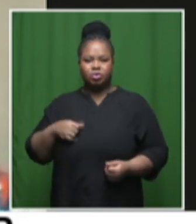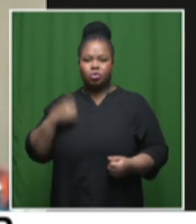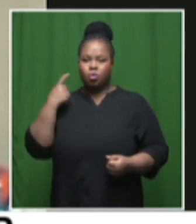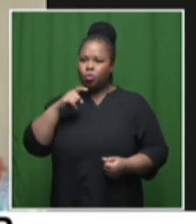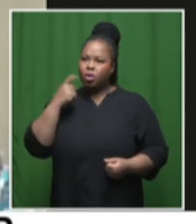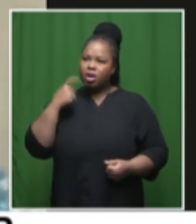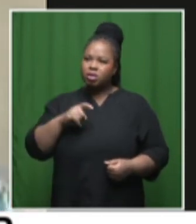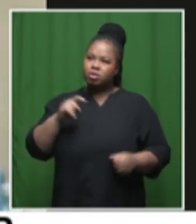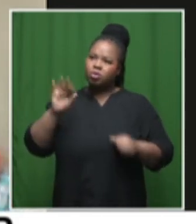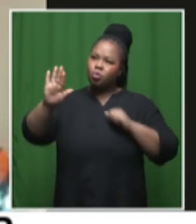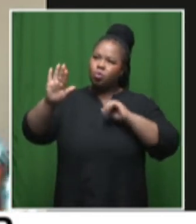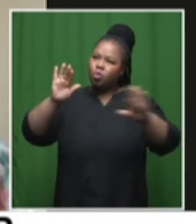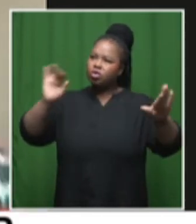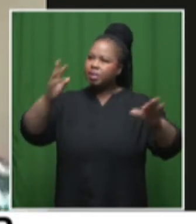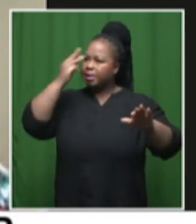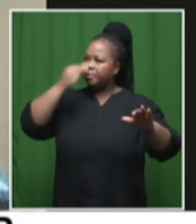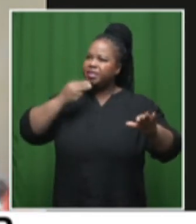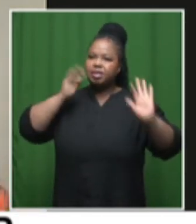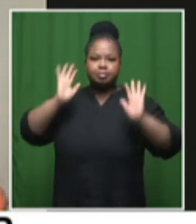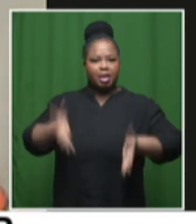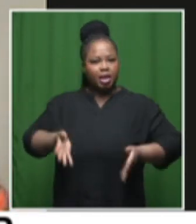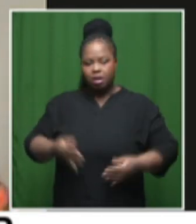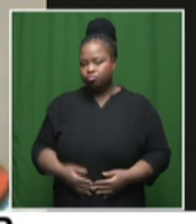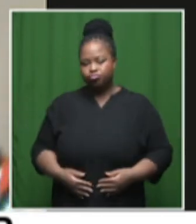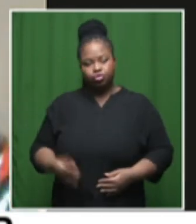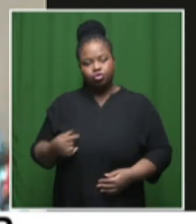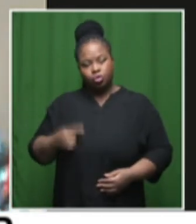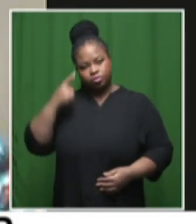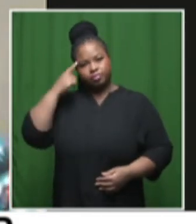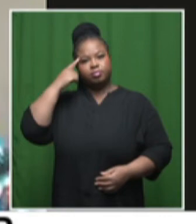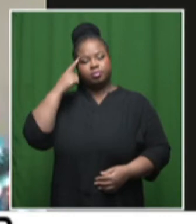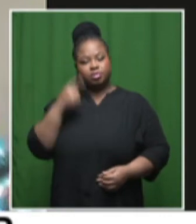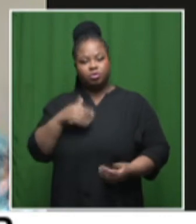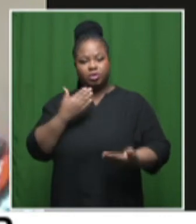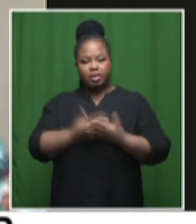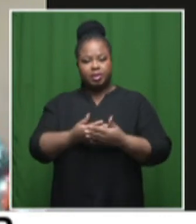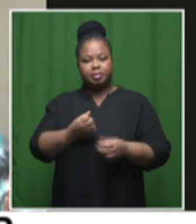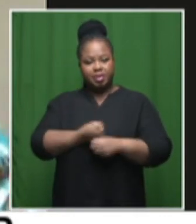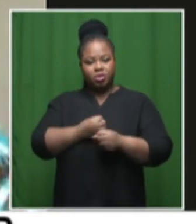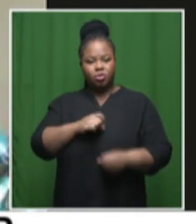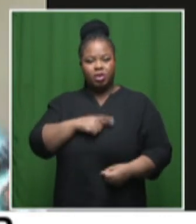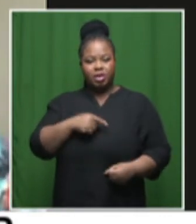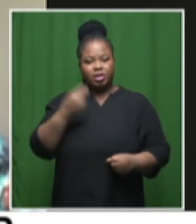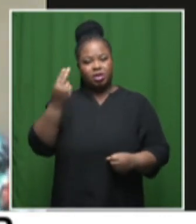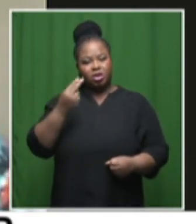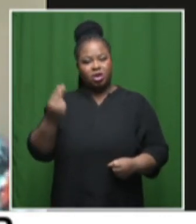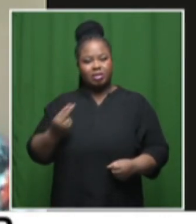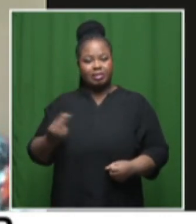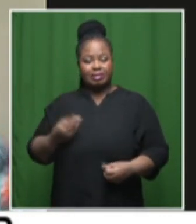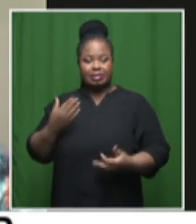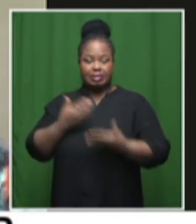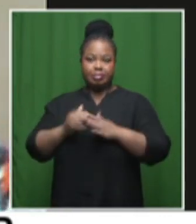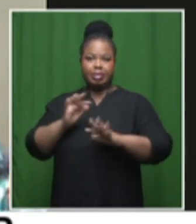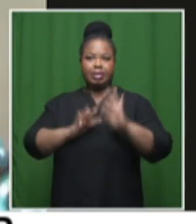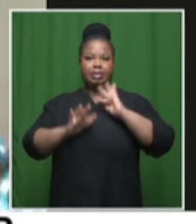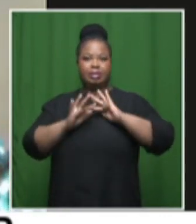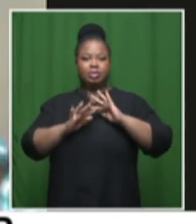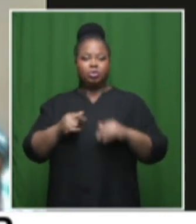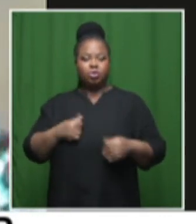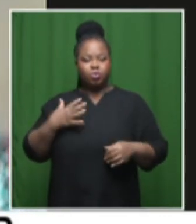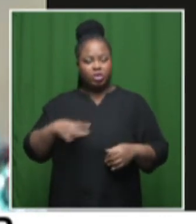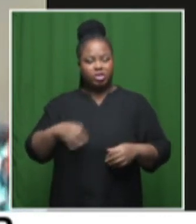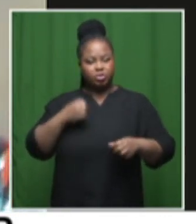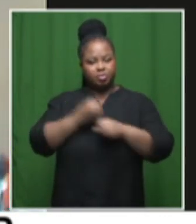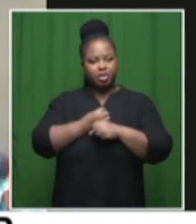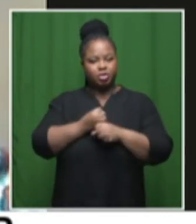white walls, just sure. pictures. And we wanted to make the space not just, because art can be a very intimidating space, we wanted to make